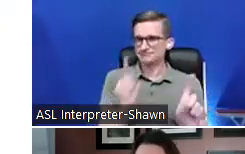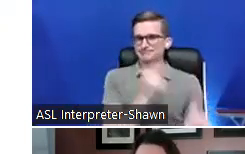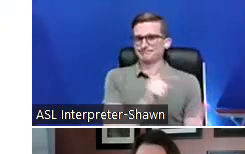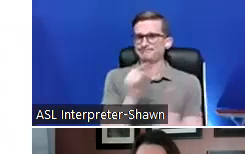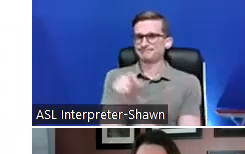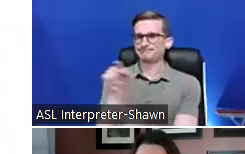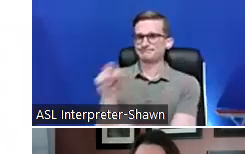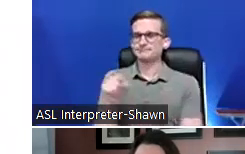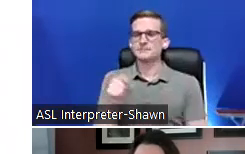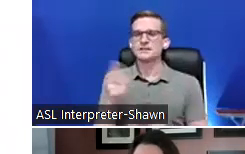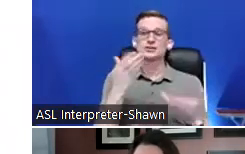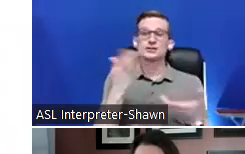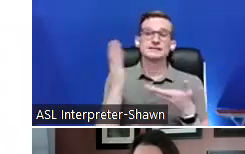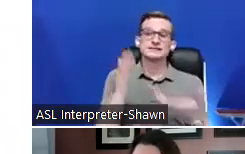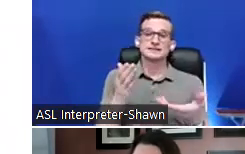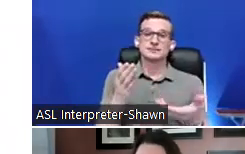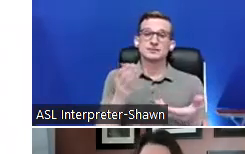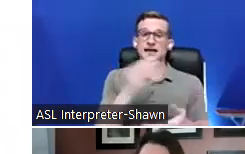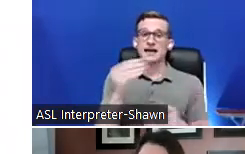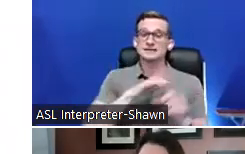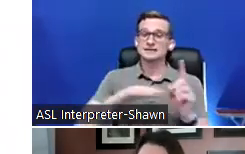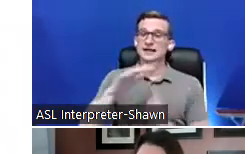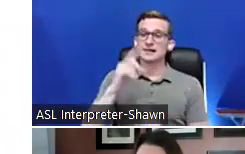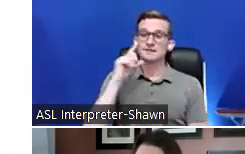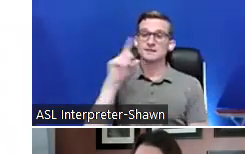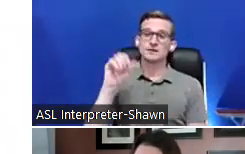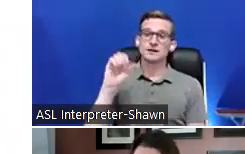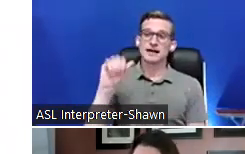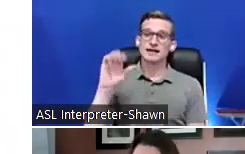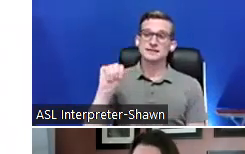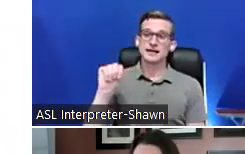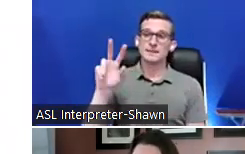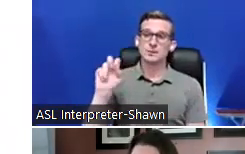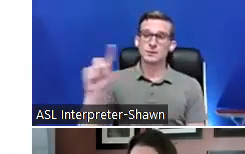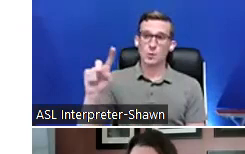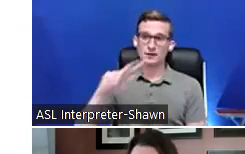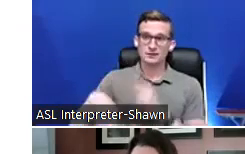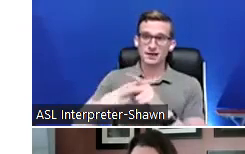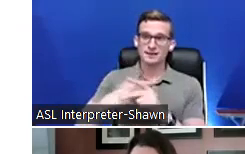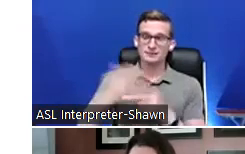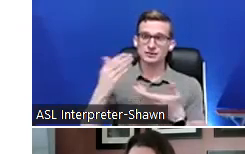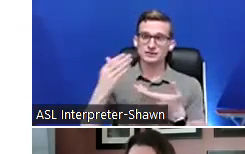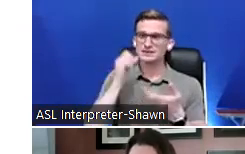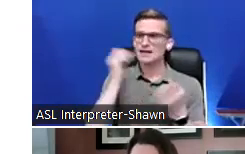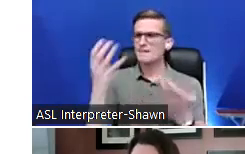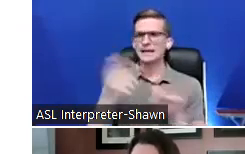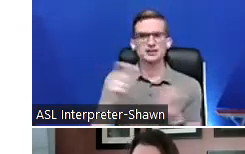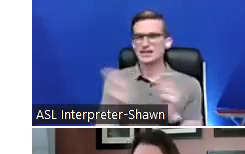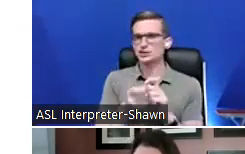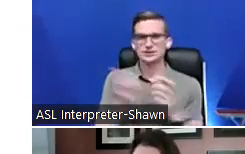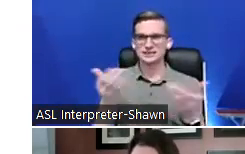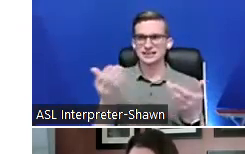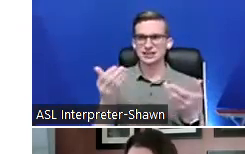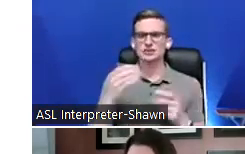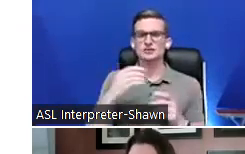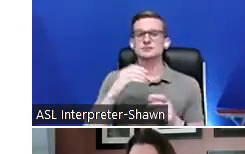and setting for an ASAM 3.1 type service, not a ton of changes here, with the exception of obviously adding in a mental health option